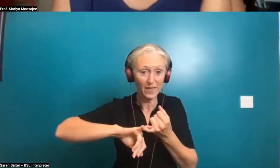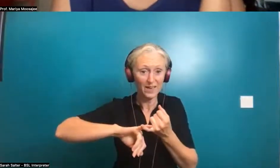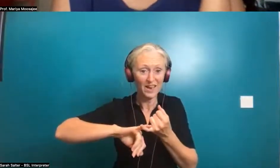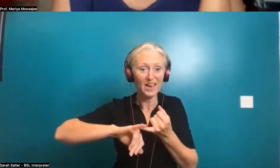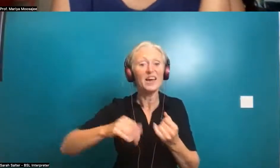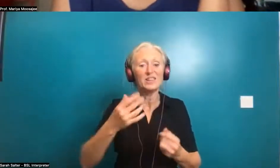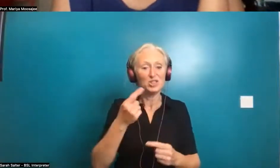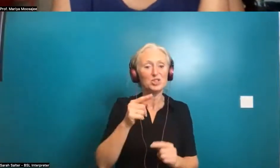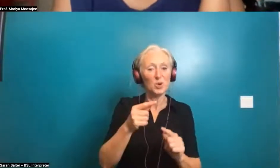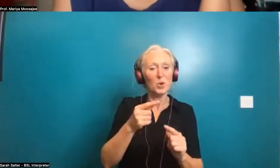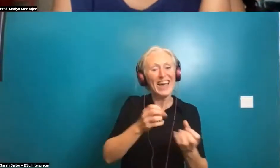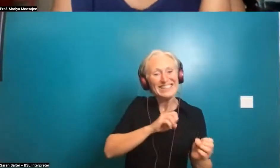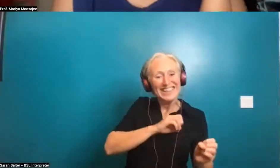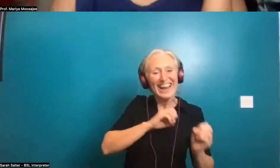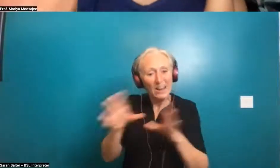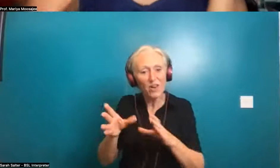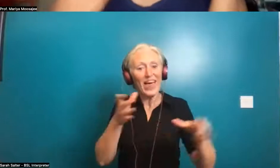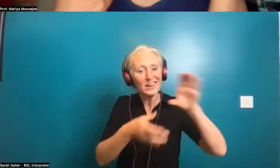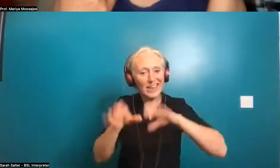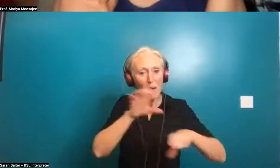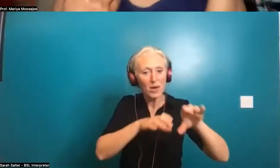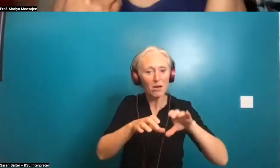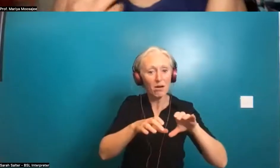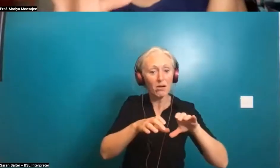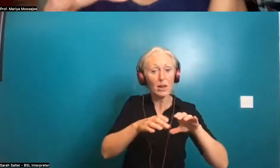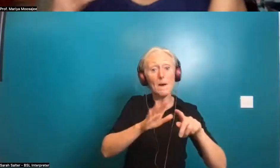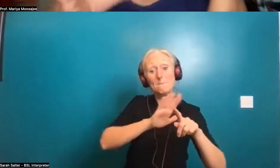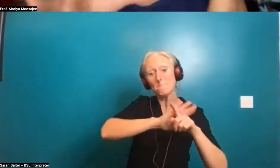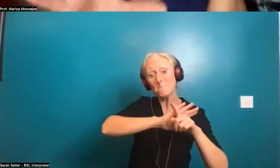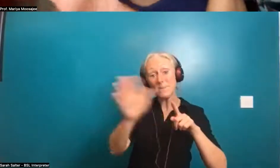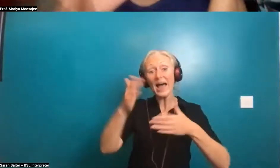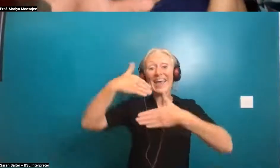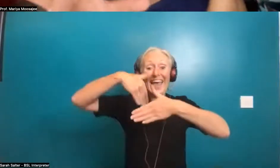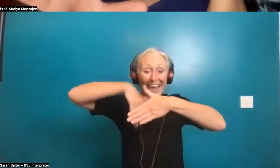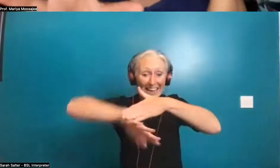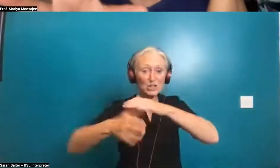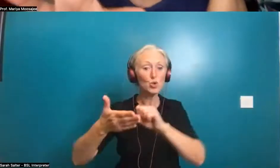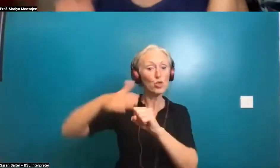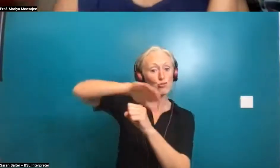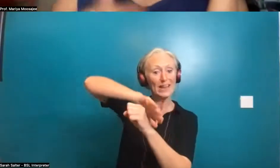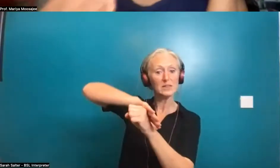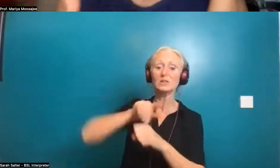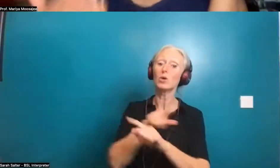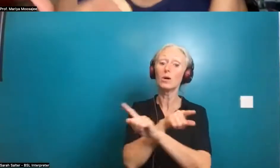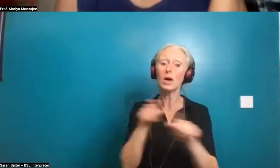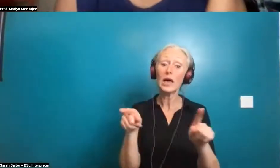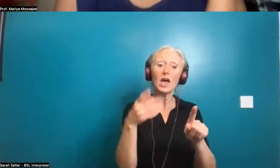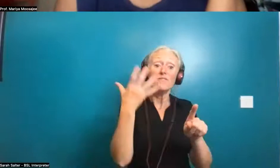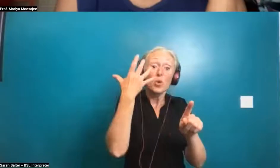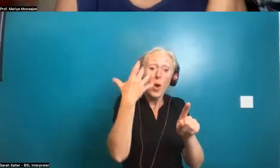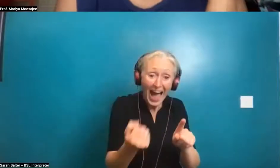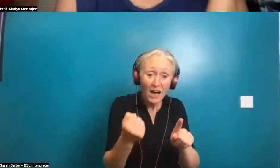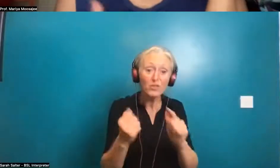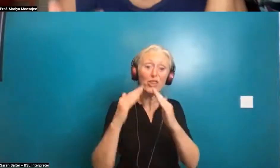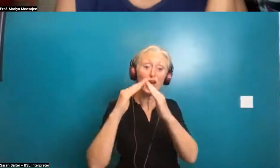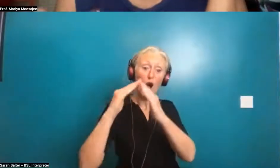rod-derived cone viability factor back to the retina. So even if you've got cones, it will produce this